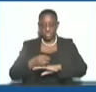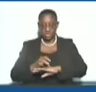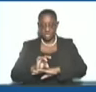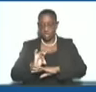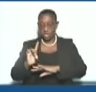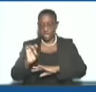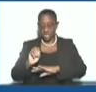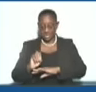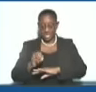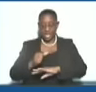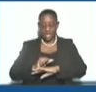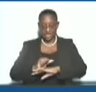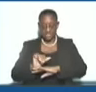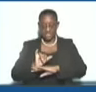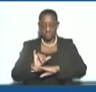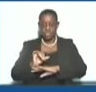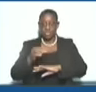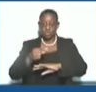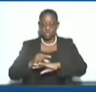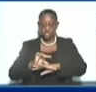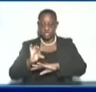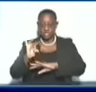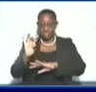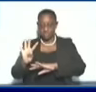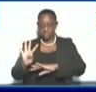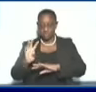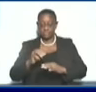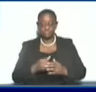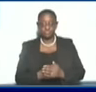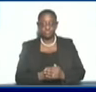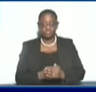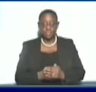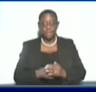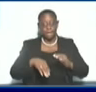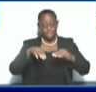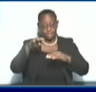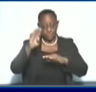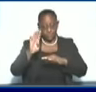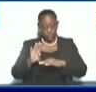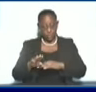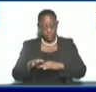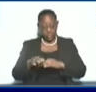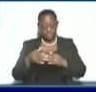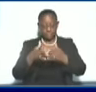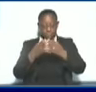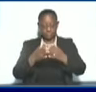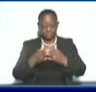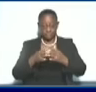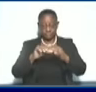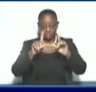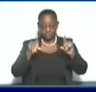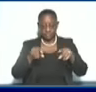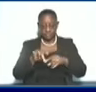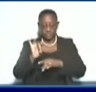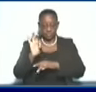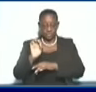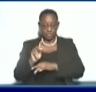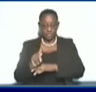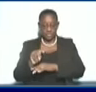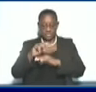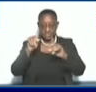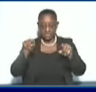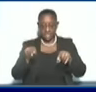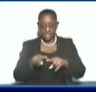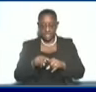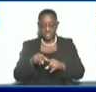Nagua, Texas Kickers Islands at 84 degrees. And your boating forecast tonight is brought to you by Builders Mall, home of FYP, the Tile